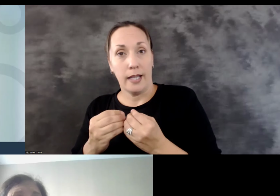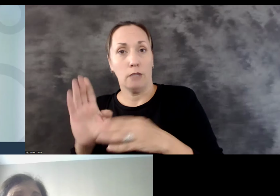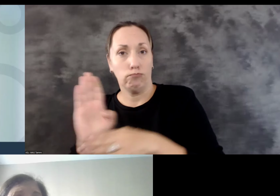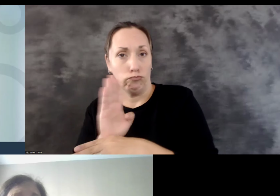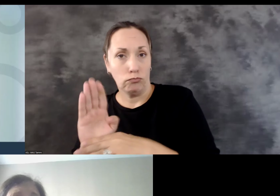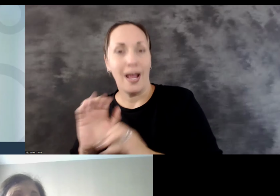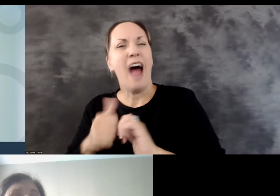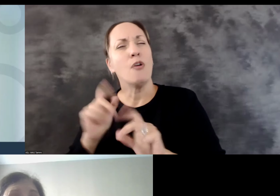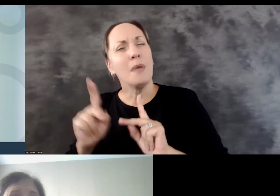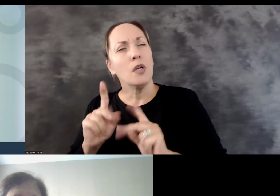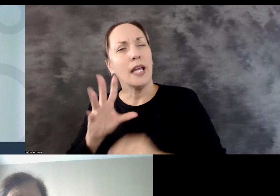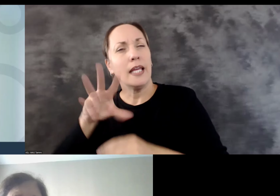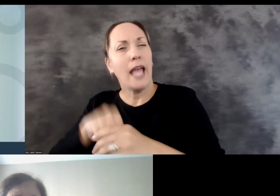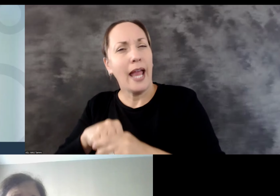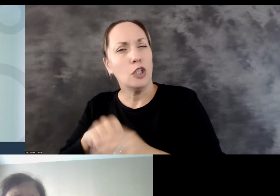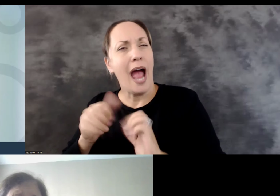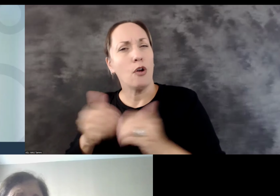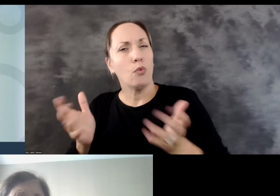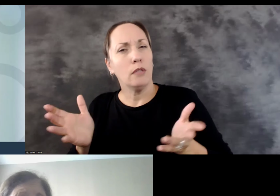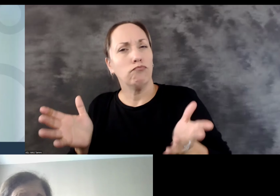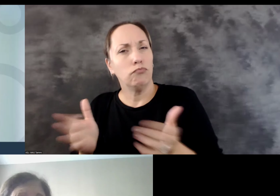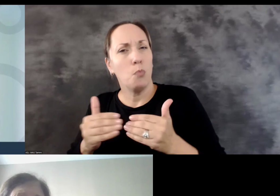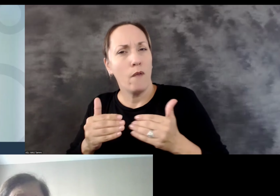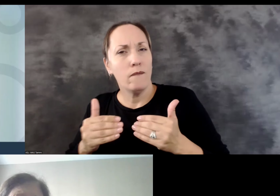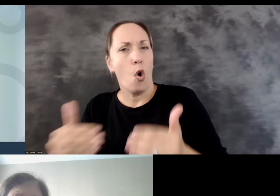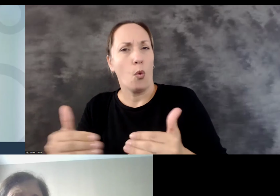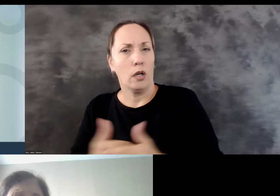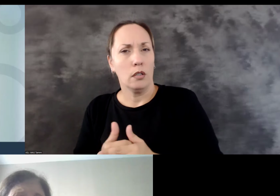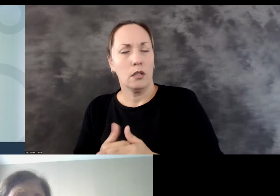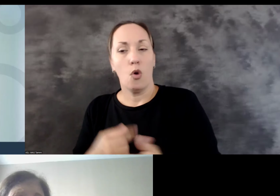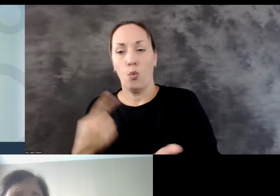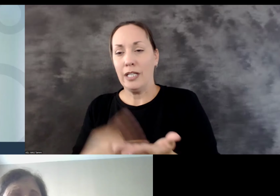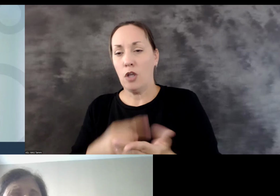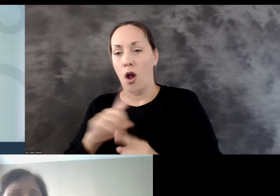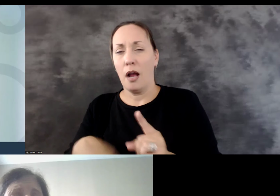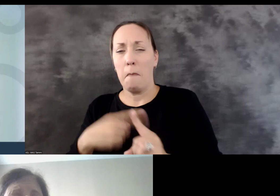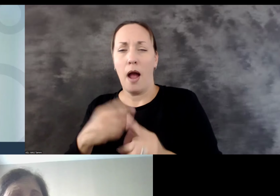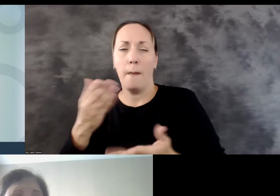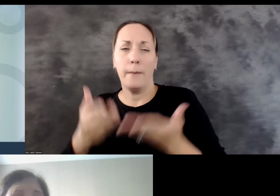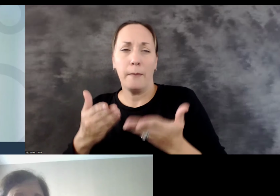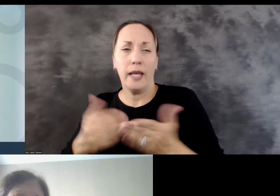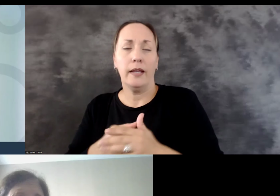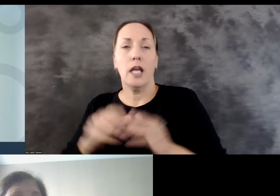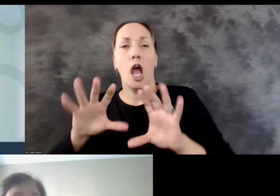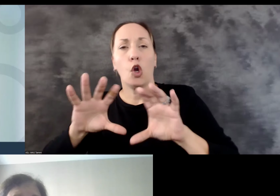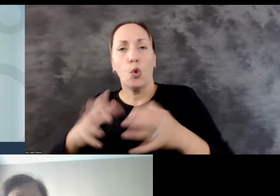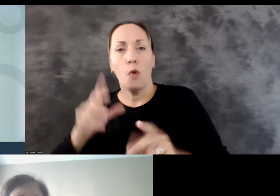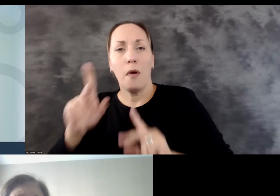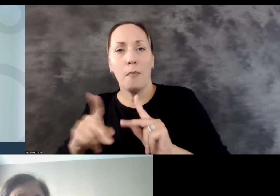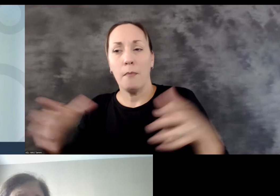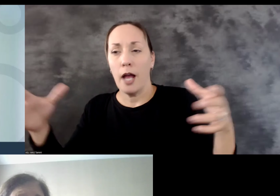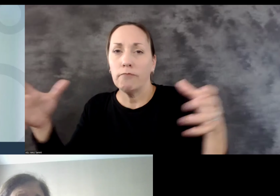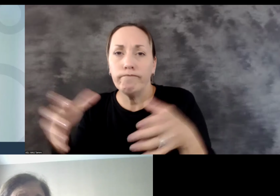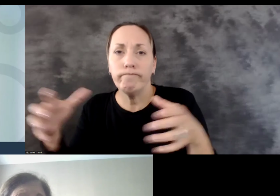we move this forward? So we talk about perhaps a group of people coming together